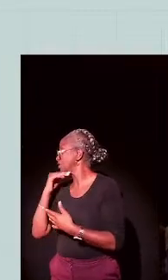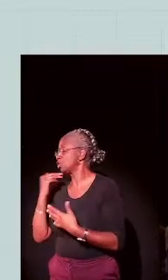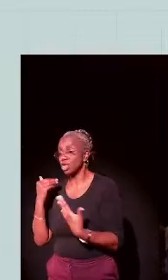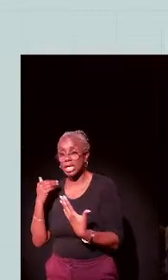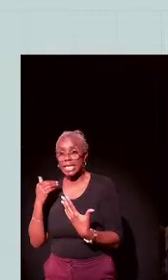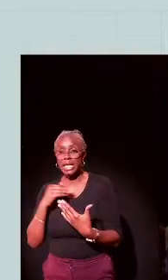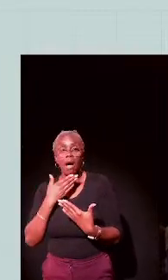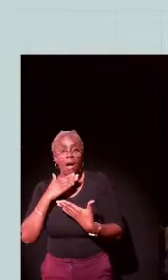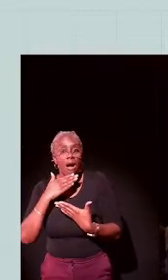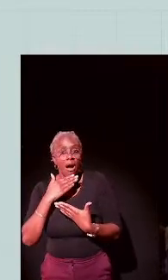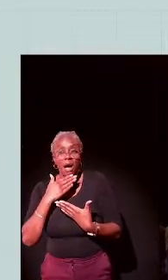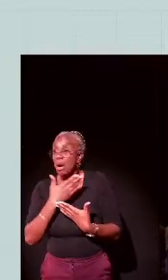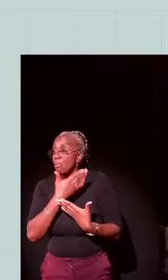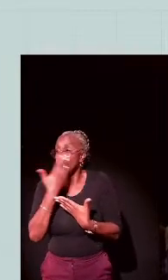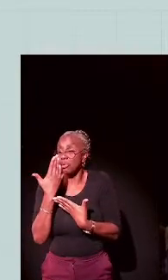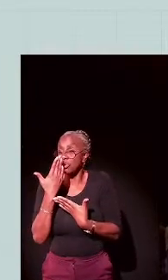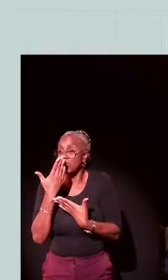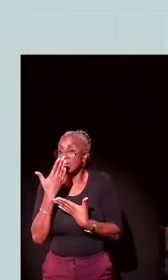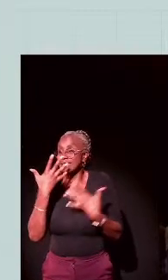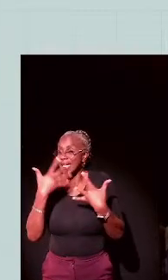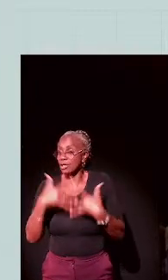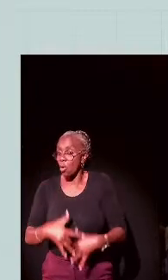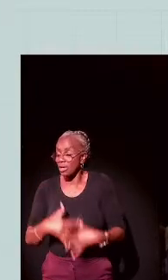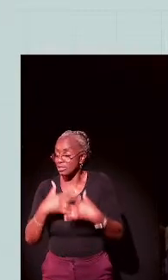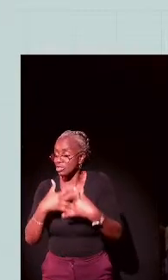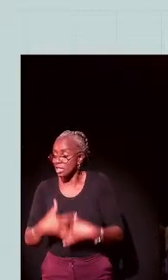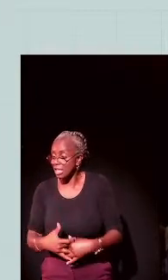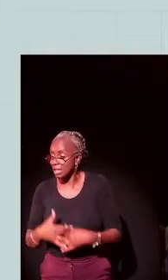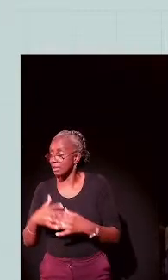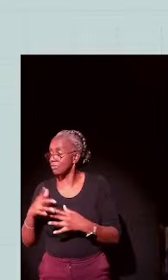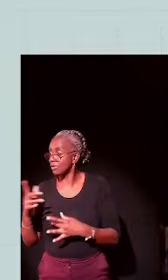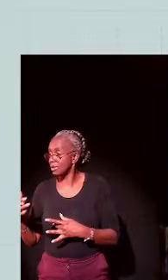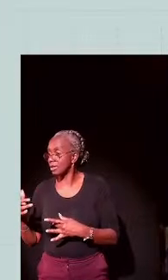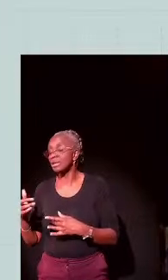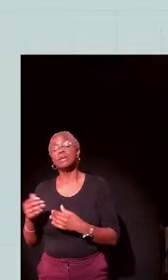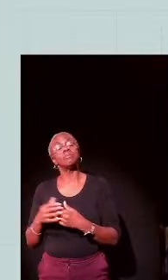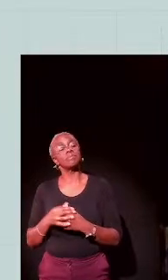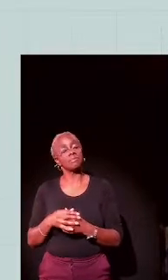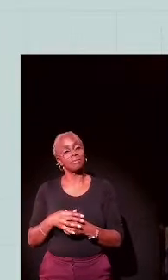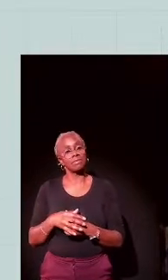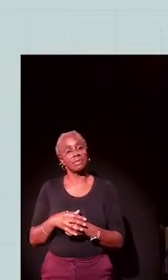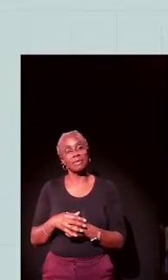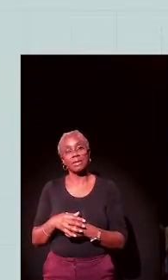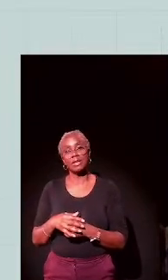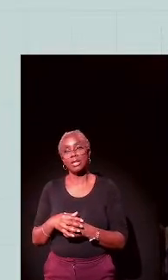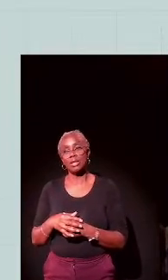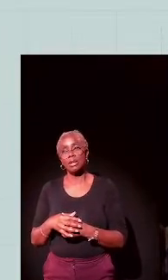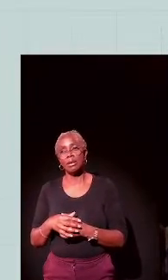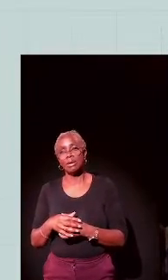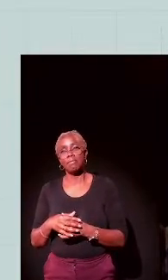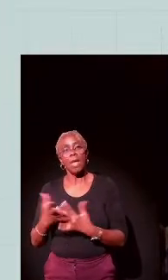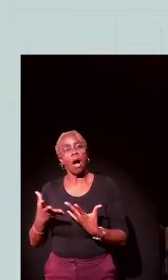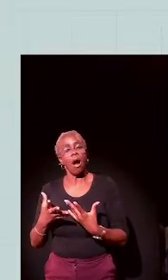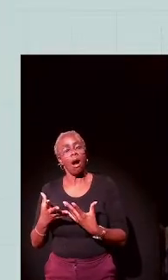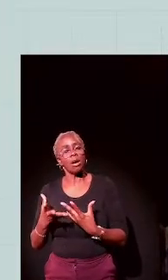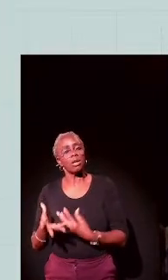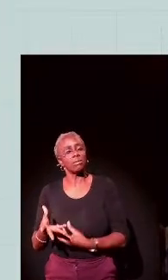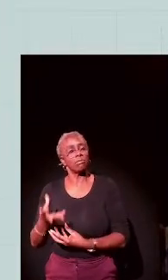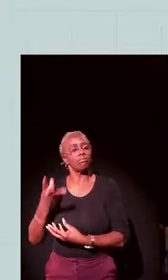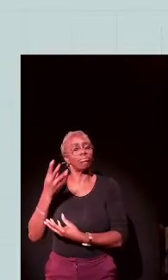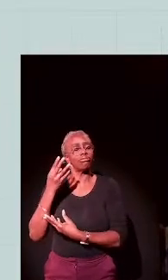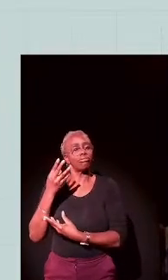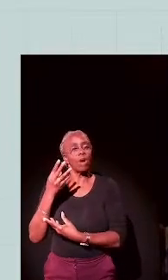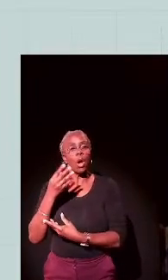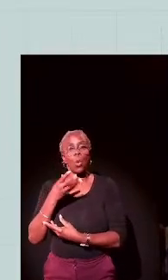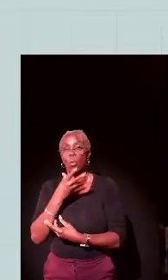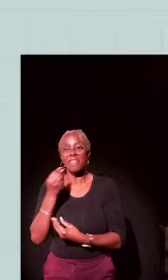actually technologies quite eerily which can read what you're saying without your mouth actually opening. So that's a whole another